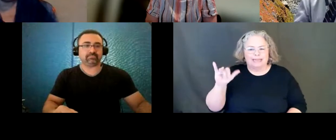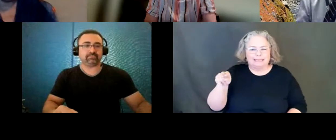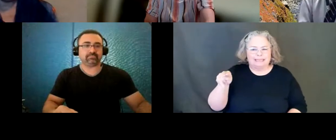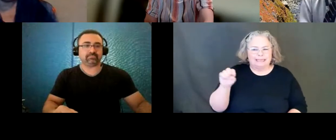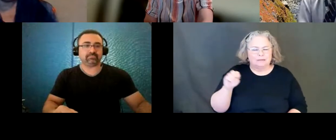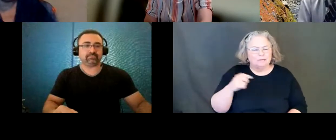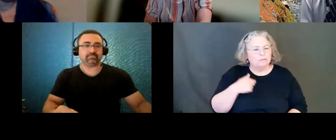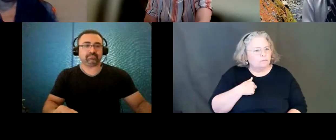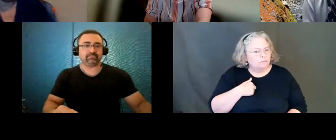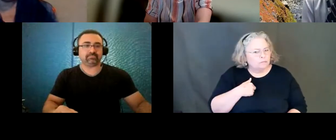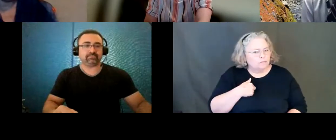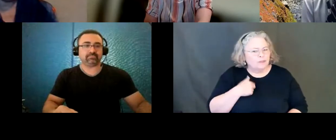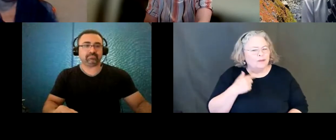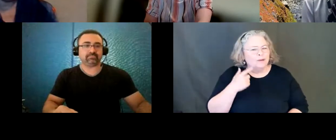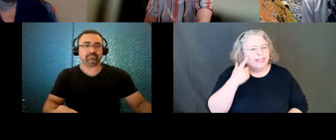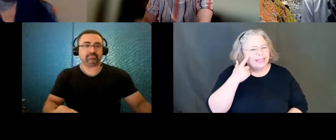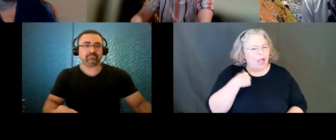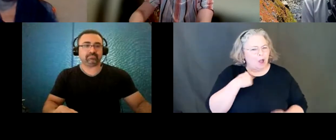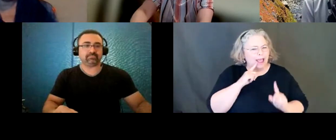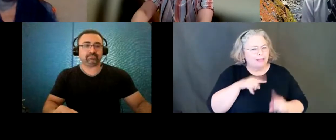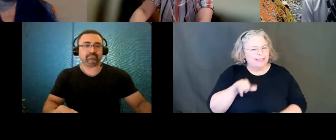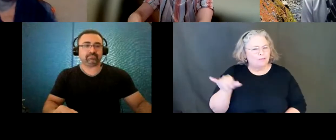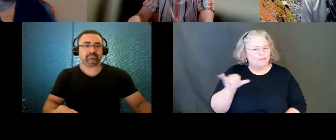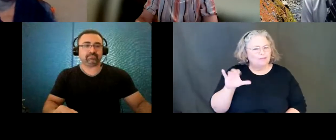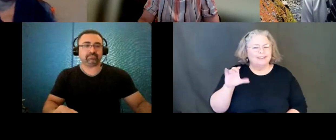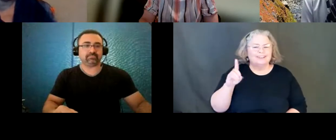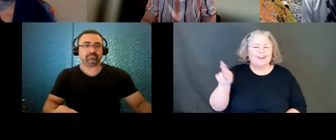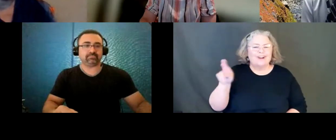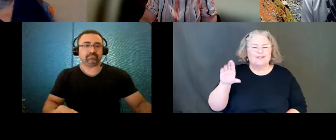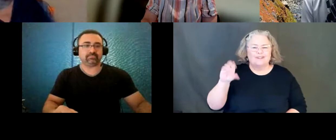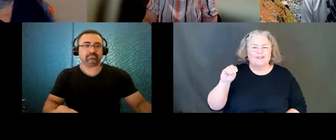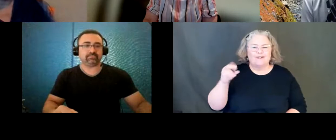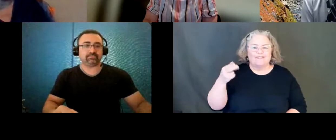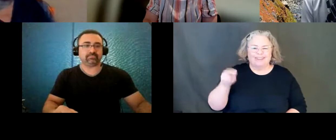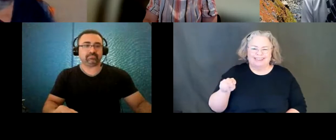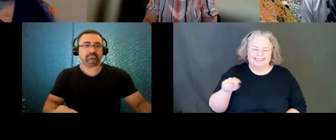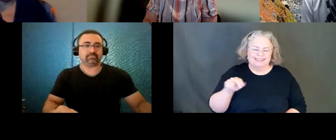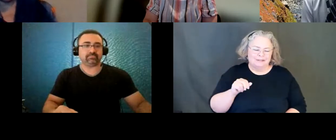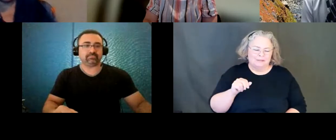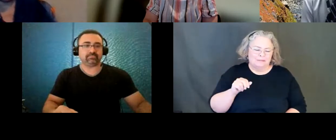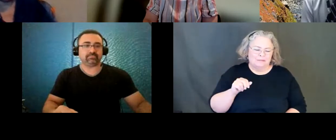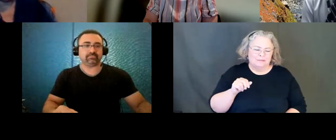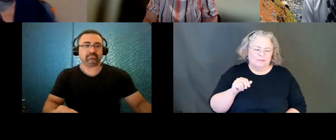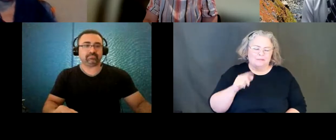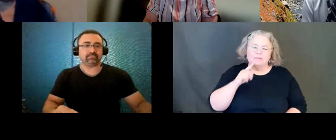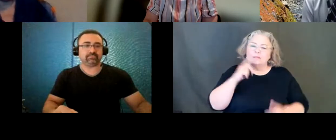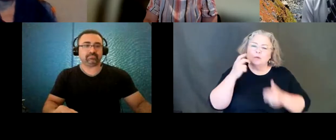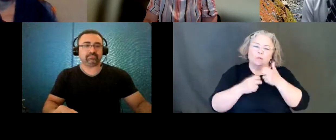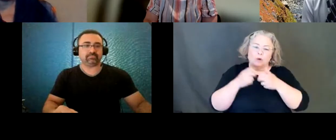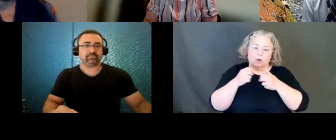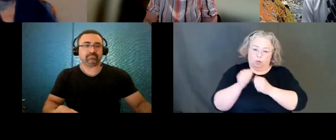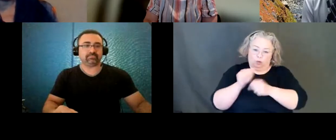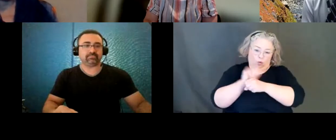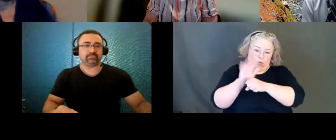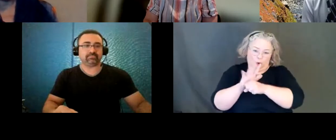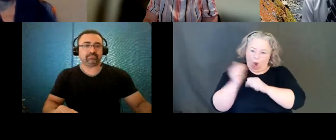So I guess I'll take that too. So I think the issue with all coronaviruses,